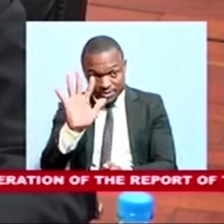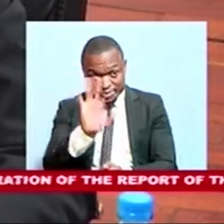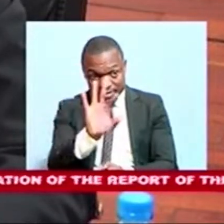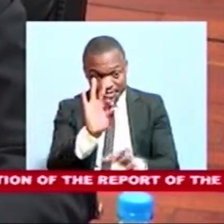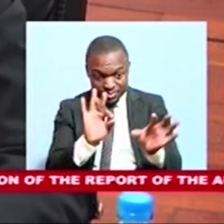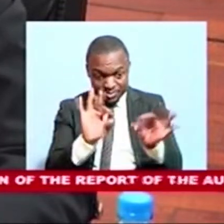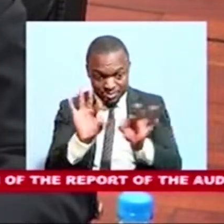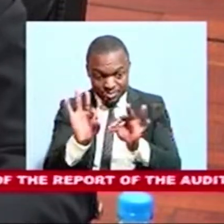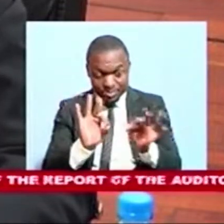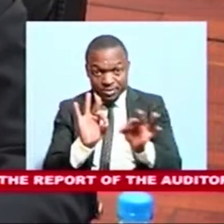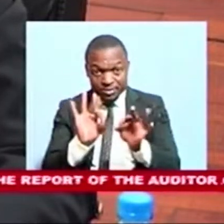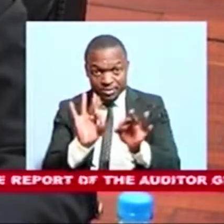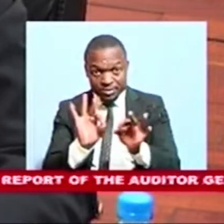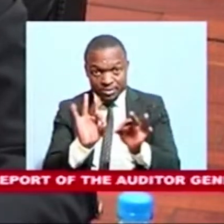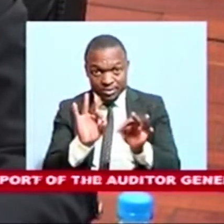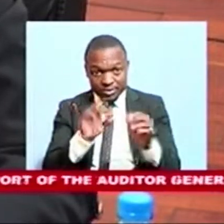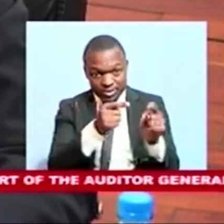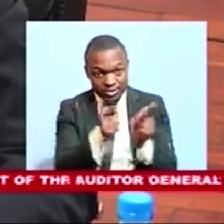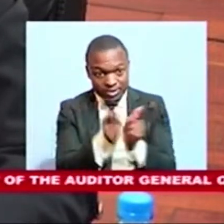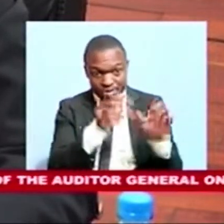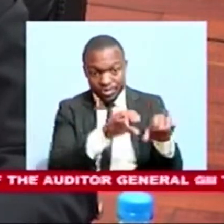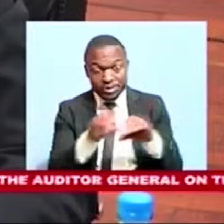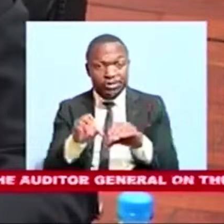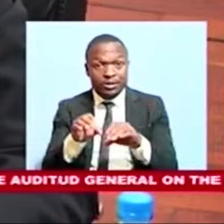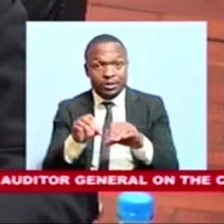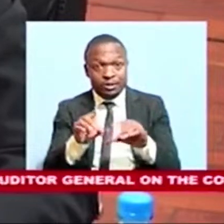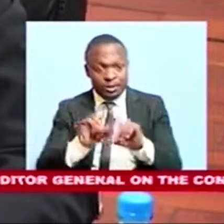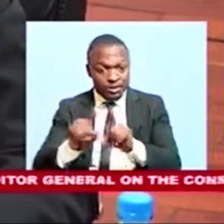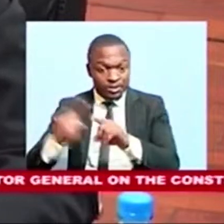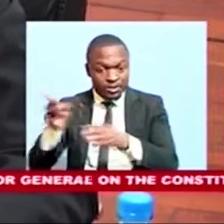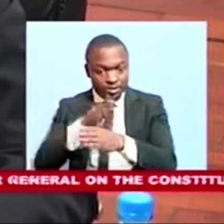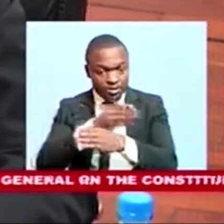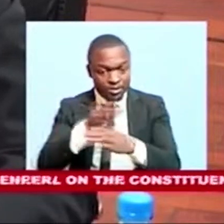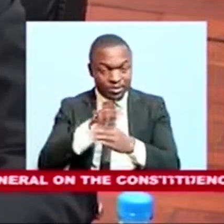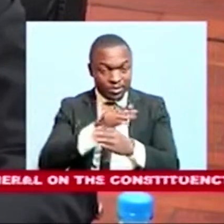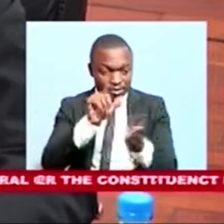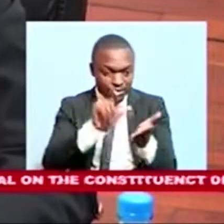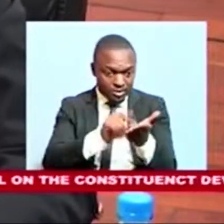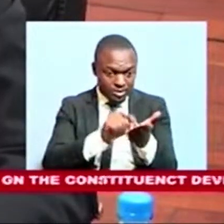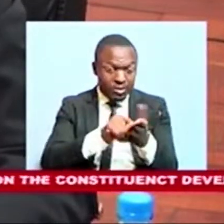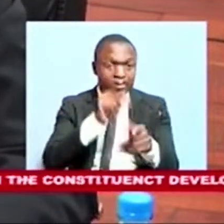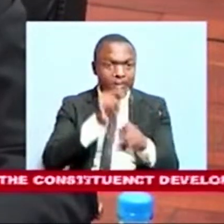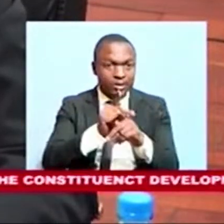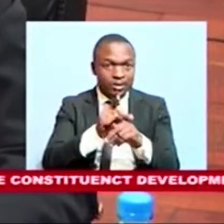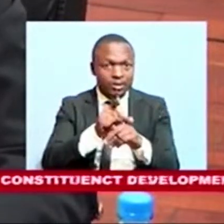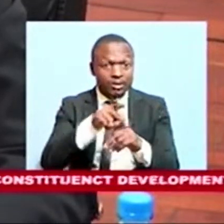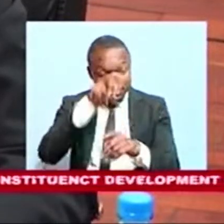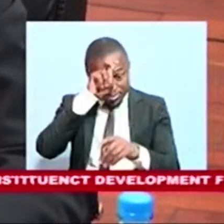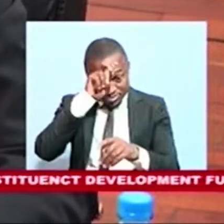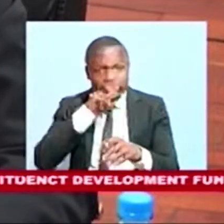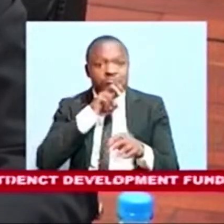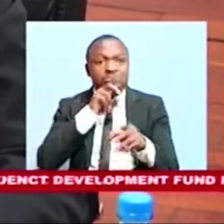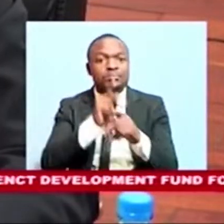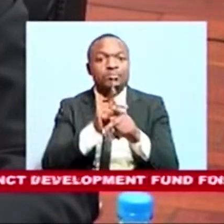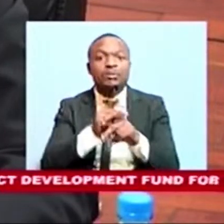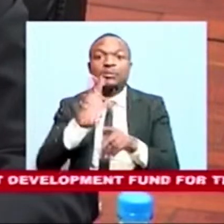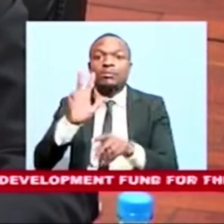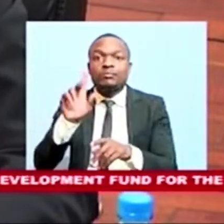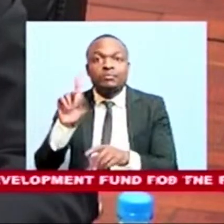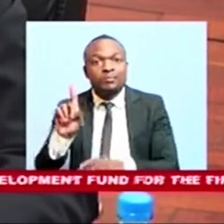to undertake various projects such as poultry farming and goat keeping. However, as at